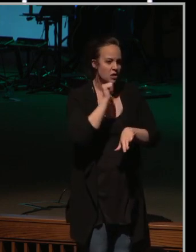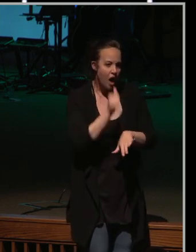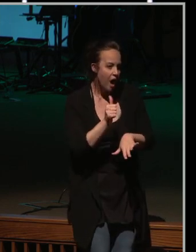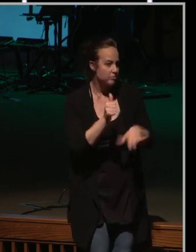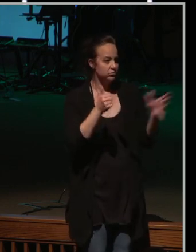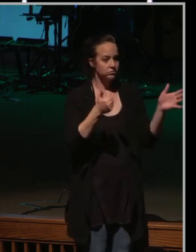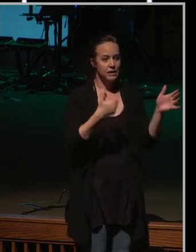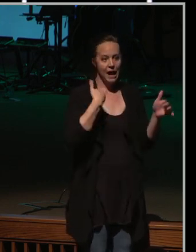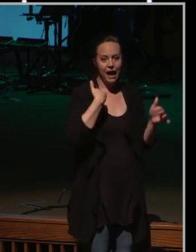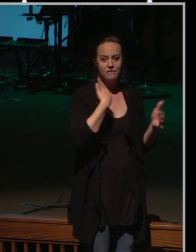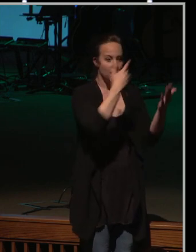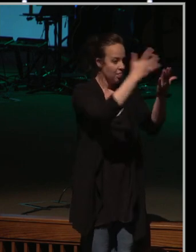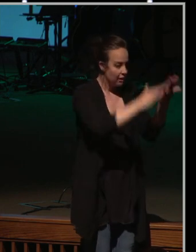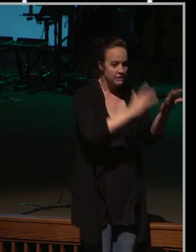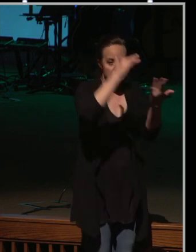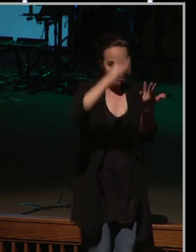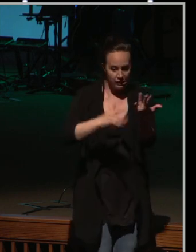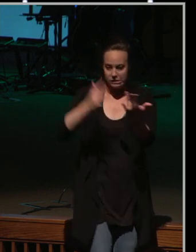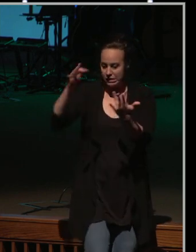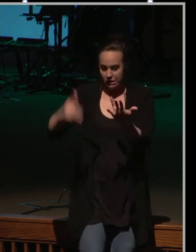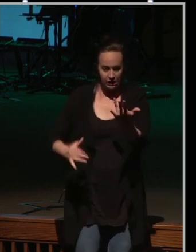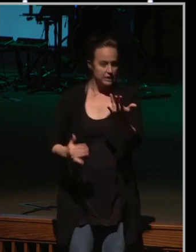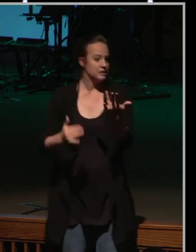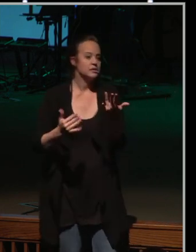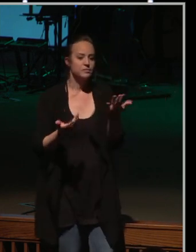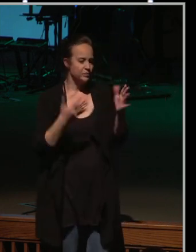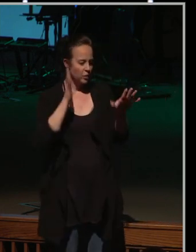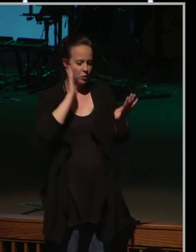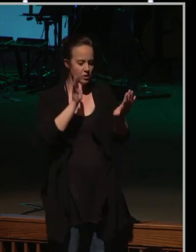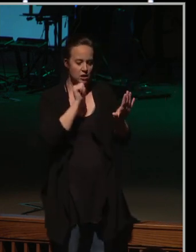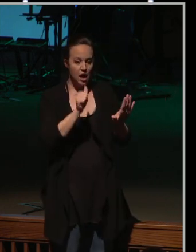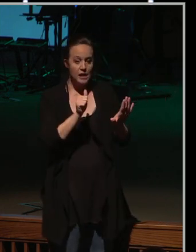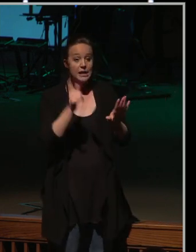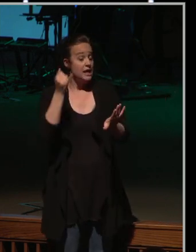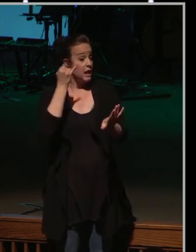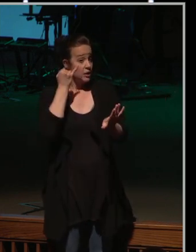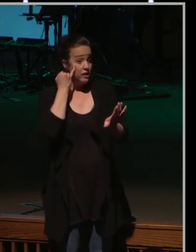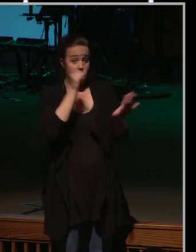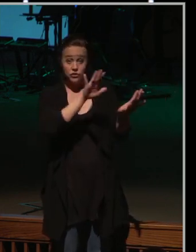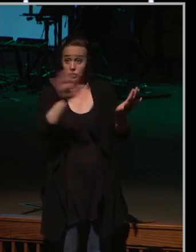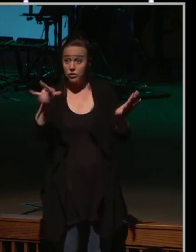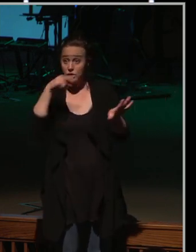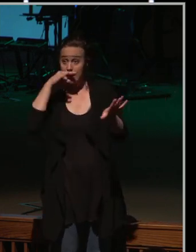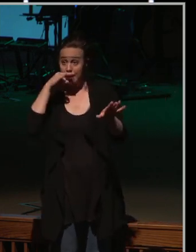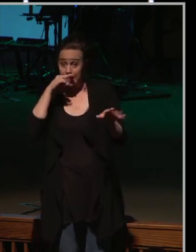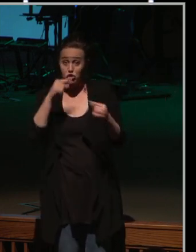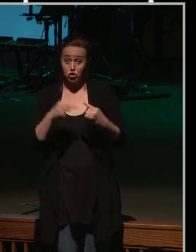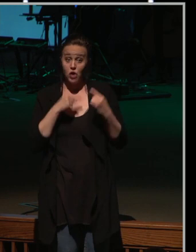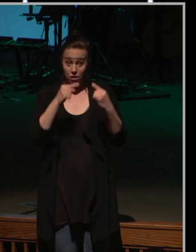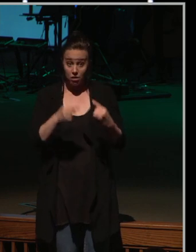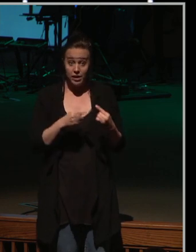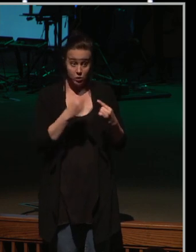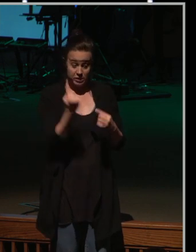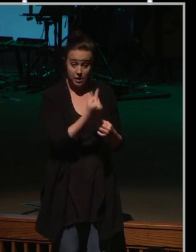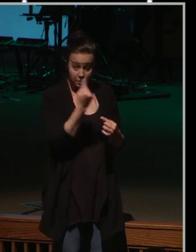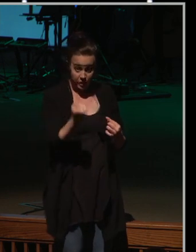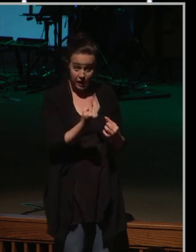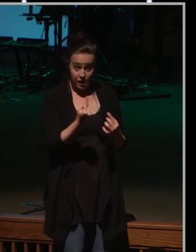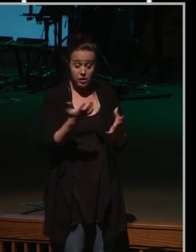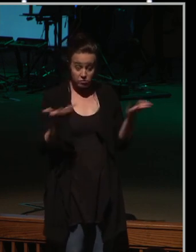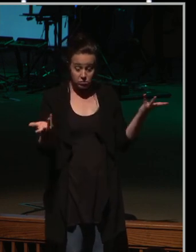kids are struggling in these areas, we want to take care of that. We want to fight against that. But I want to call out one in